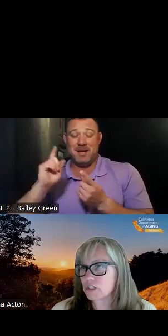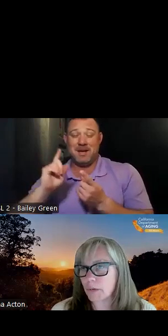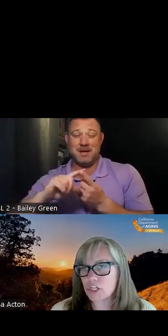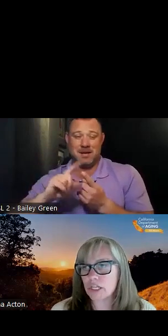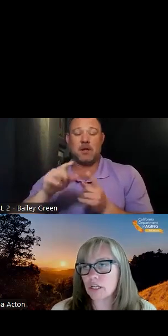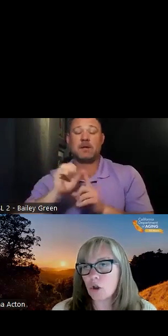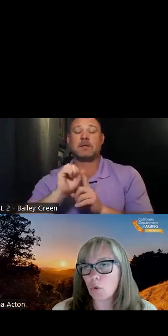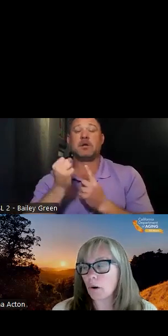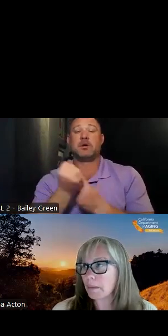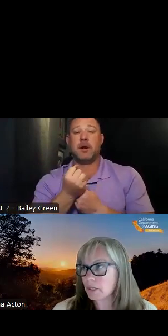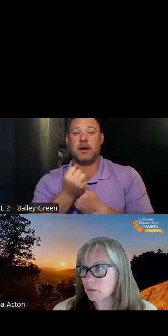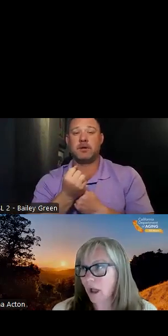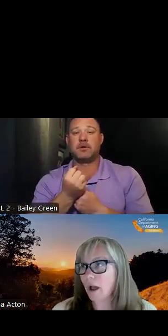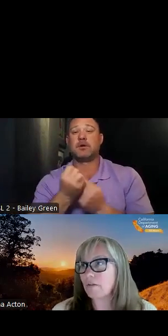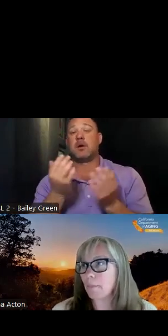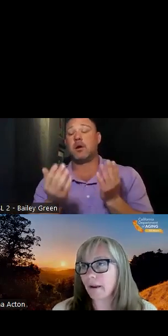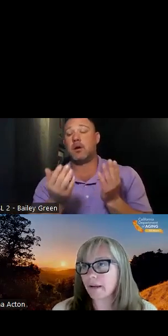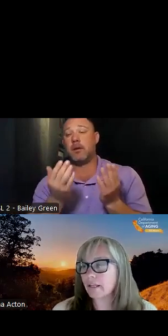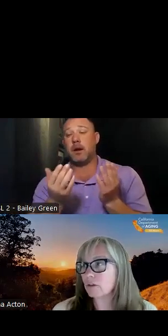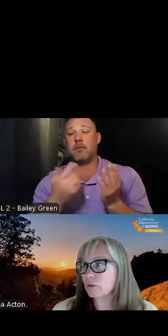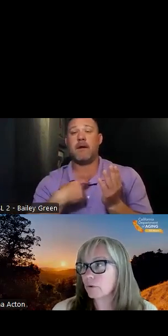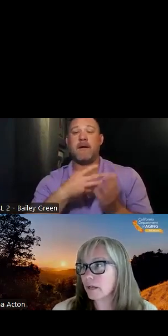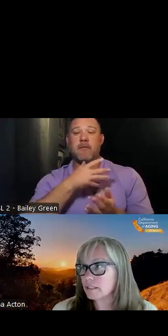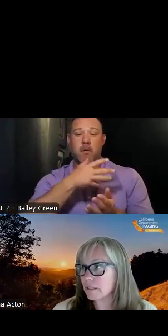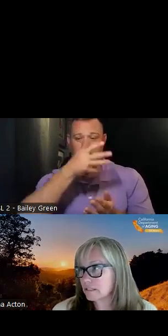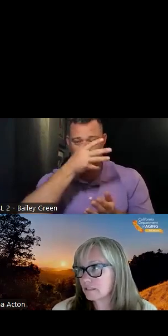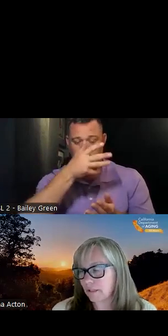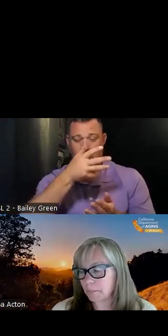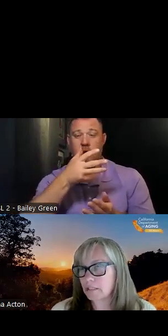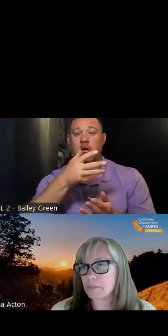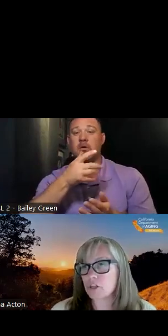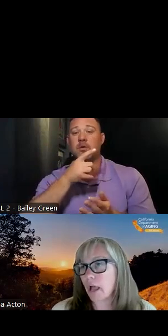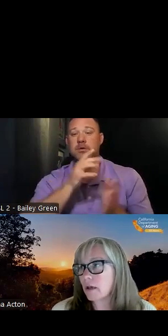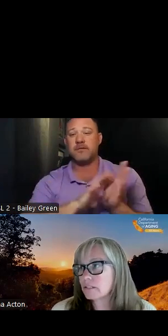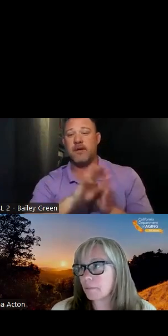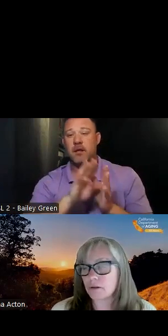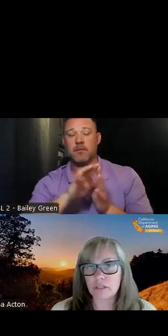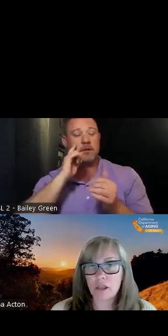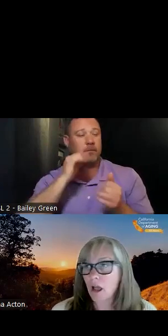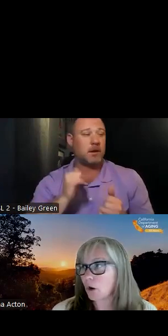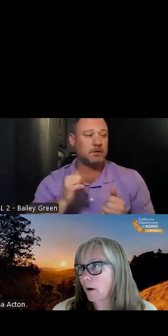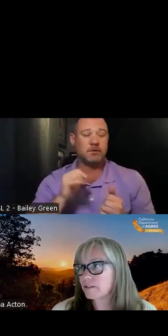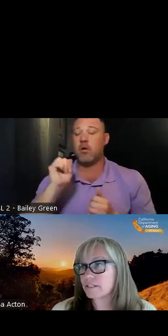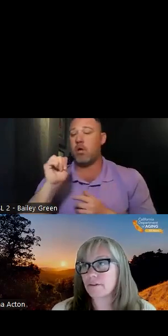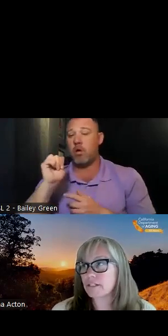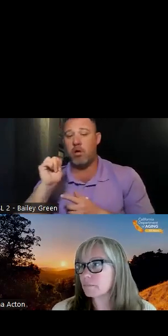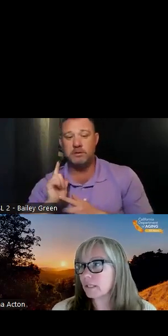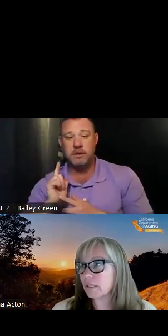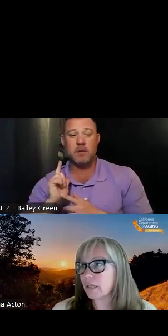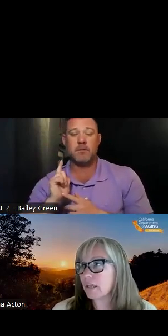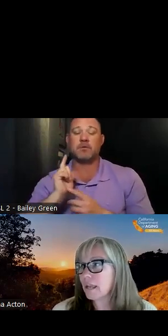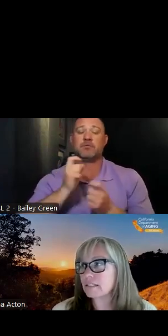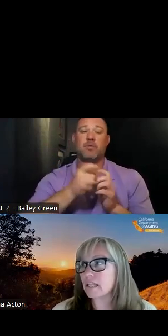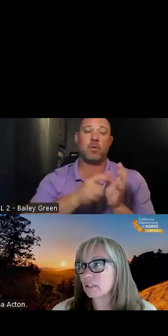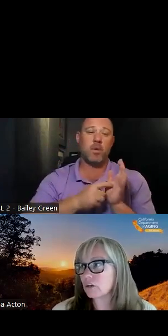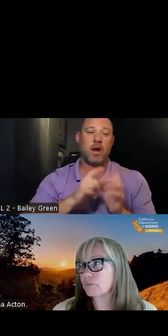in a situation where maybe you have a parent who is developing dementia or Alzheimer's, acquires a different